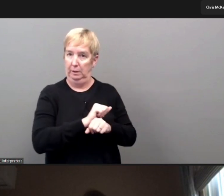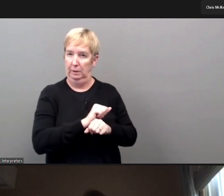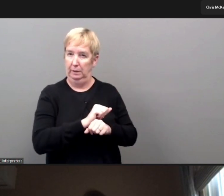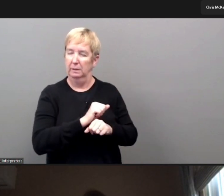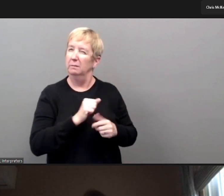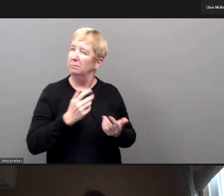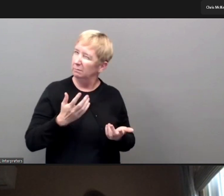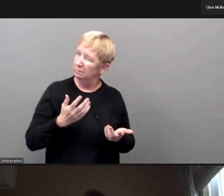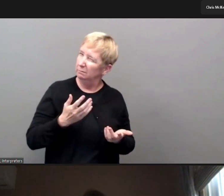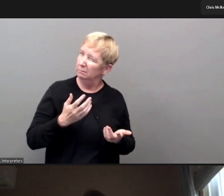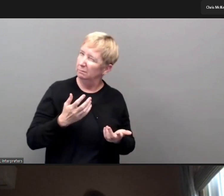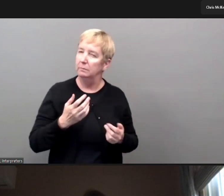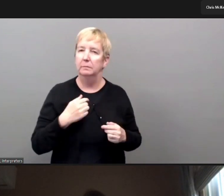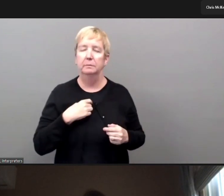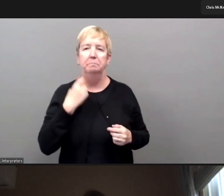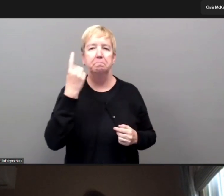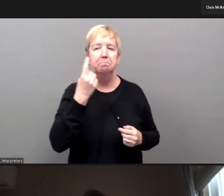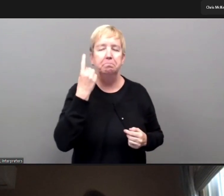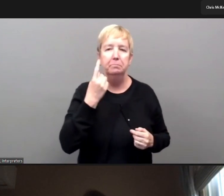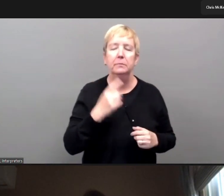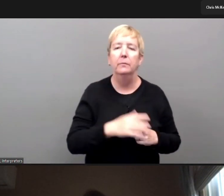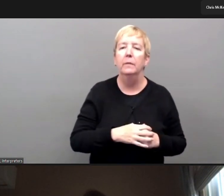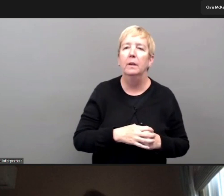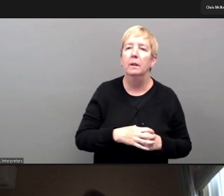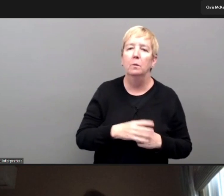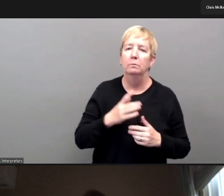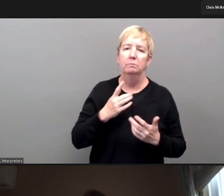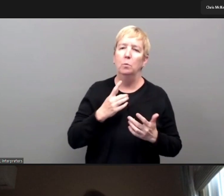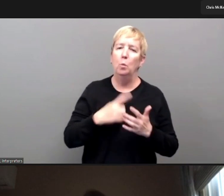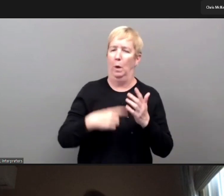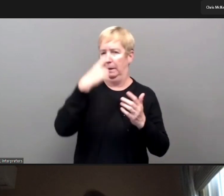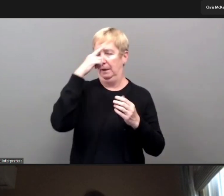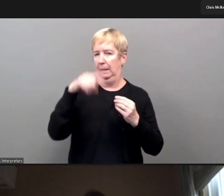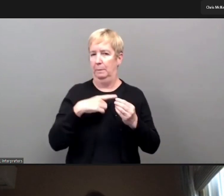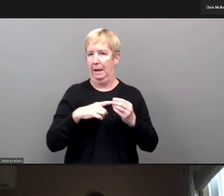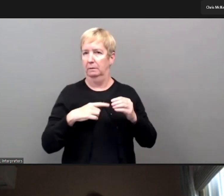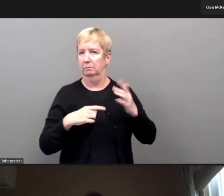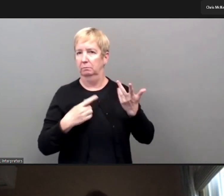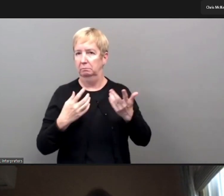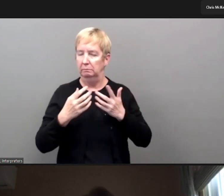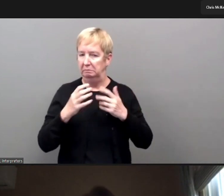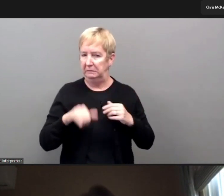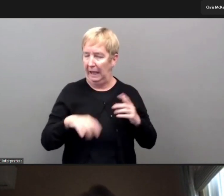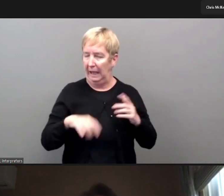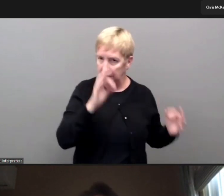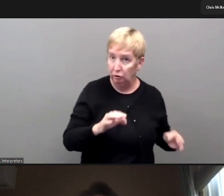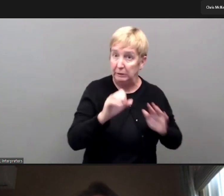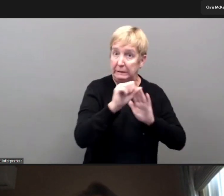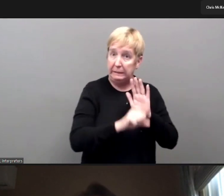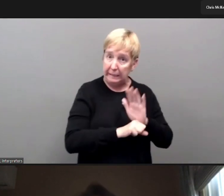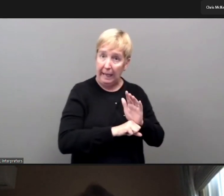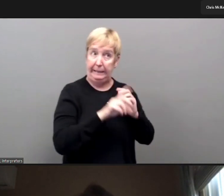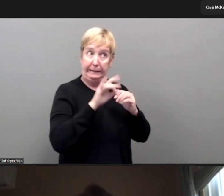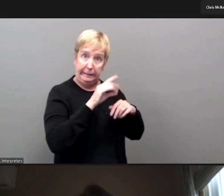see if I could gather anyone's thoughts on the decision, if the state perhaps had any consultation in